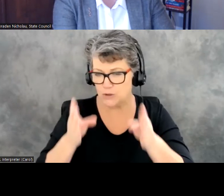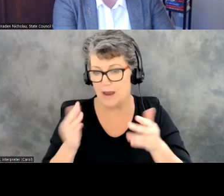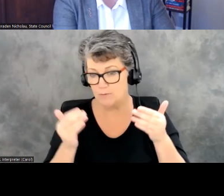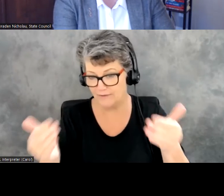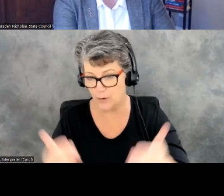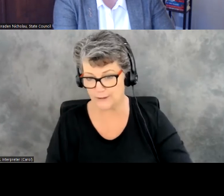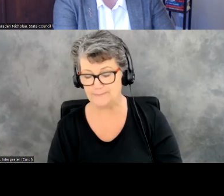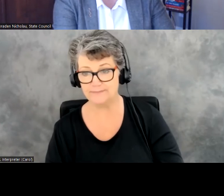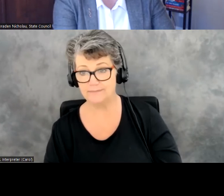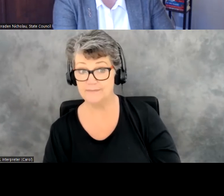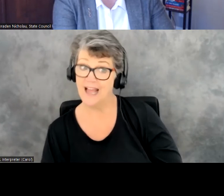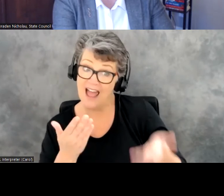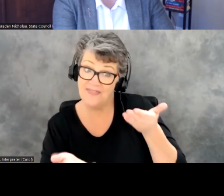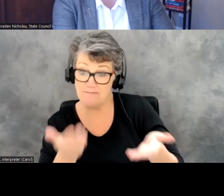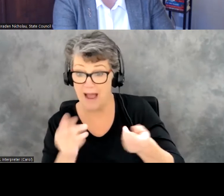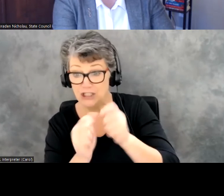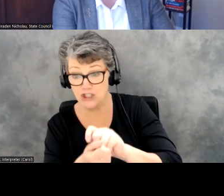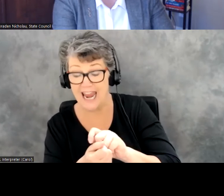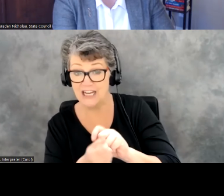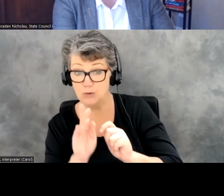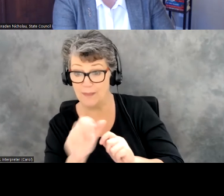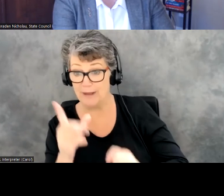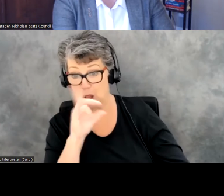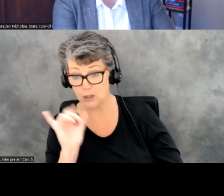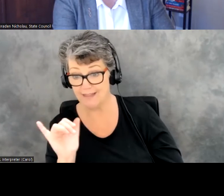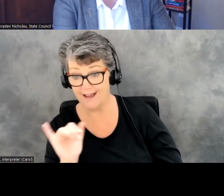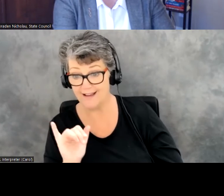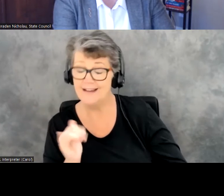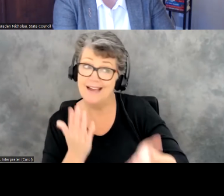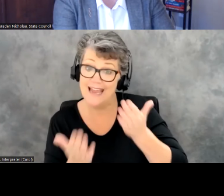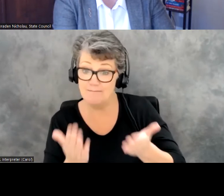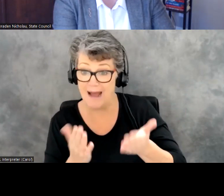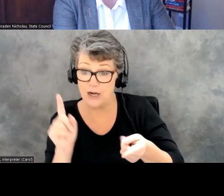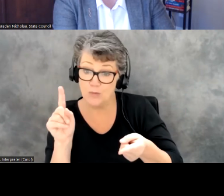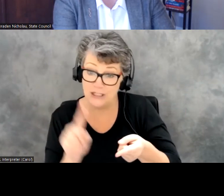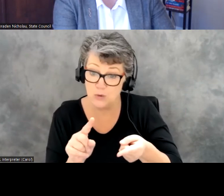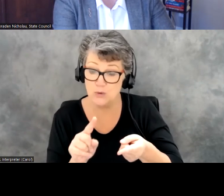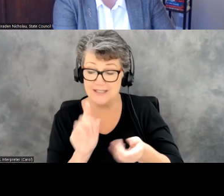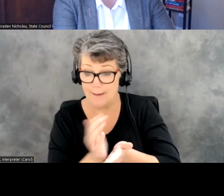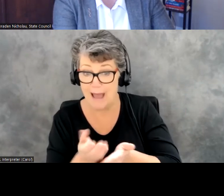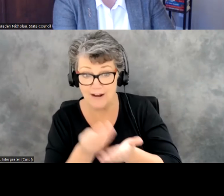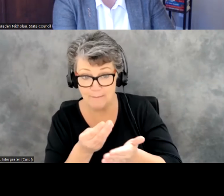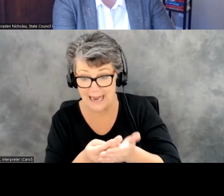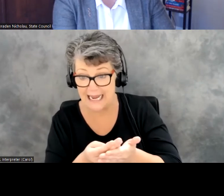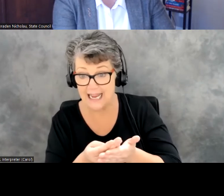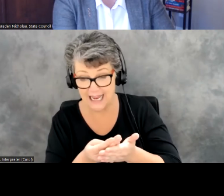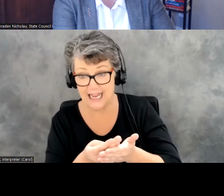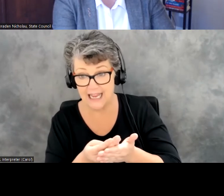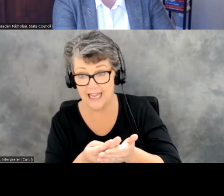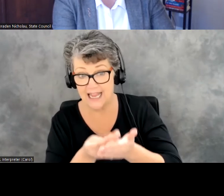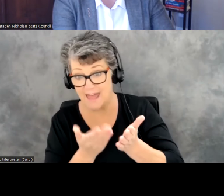forward. That might end up changing what the bill looks like. It might end up reducing the amount of money that is